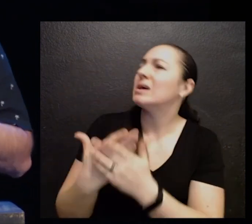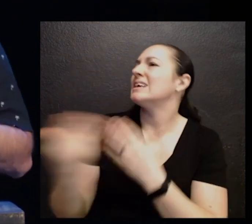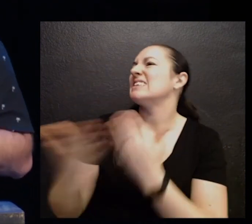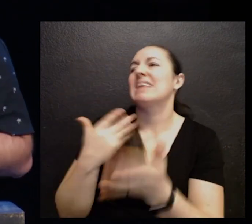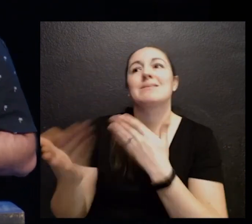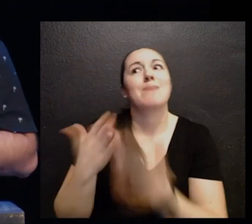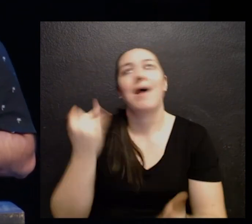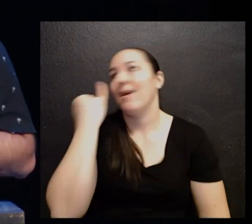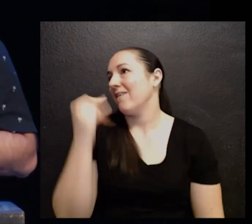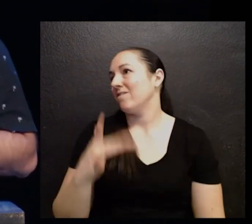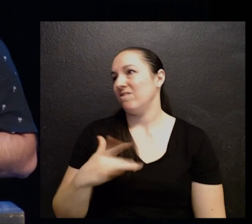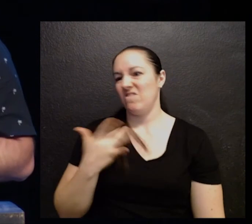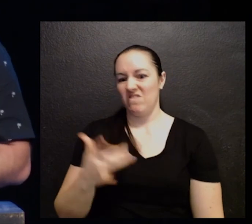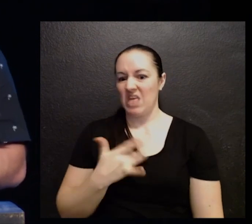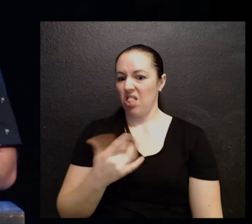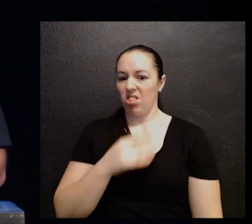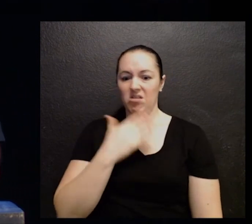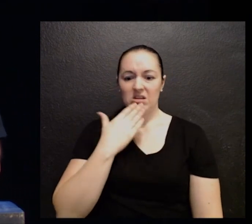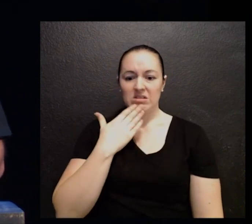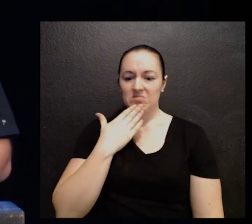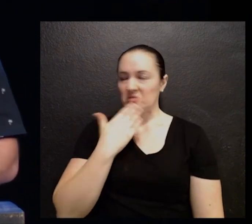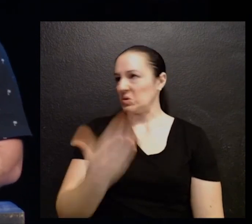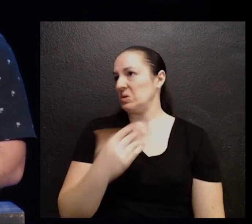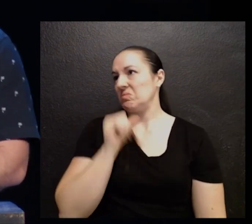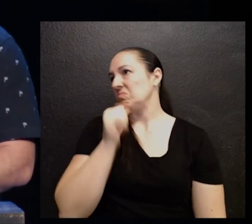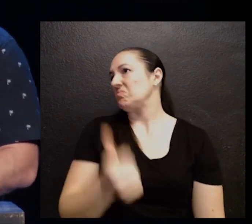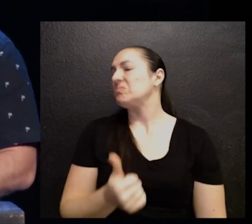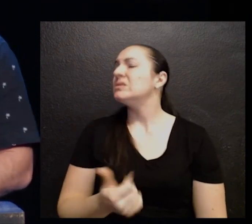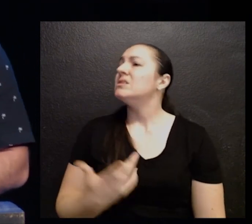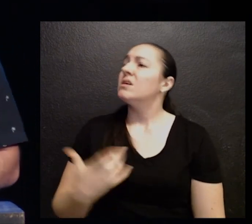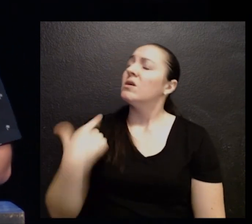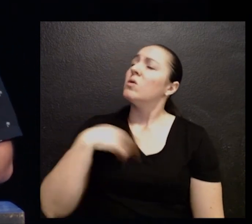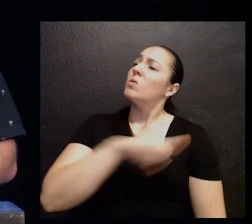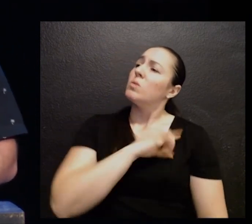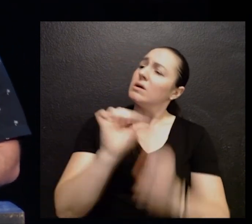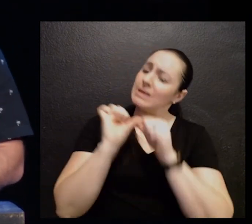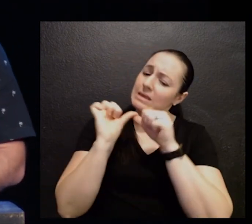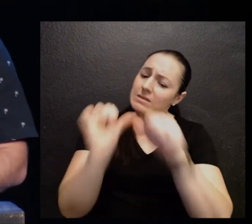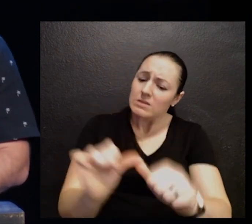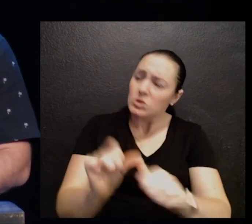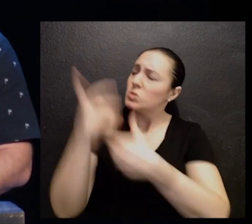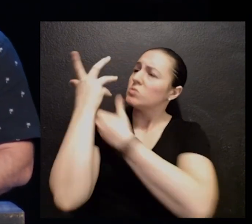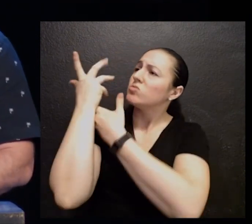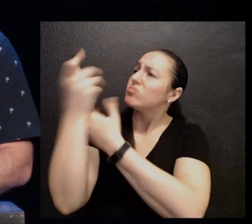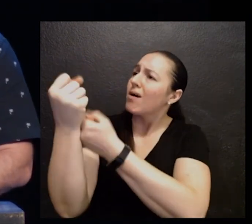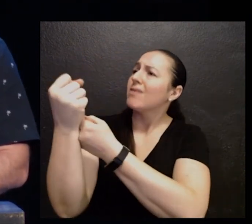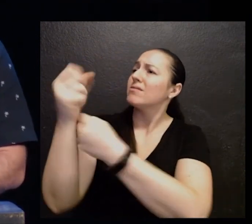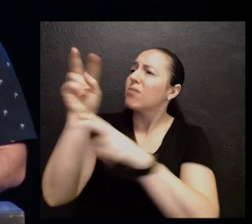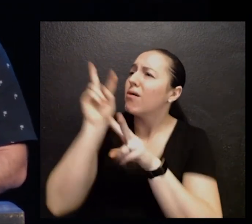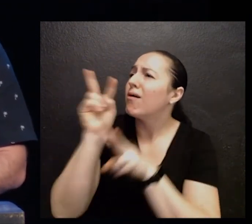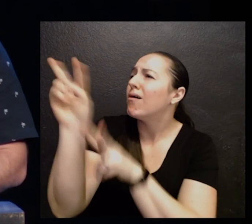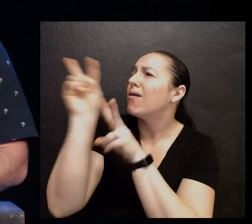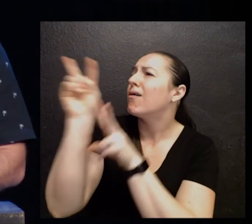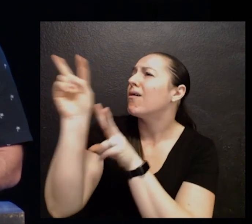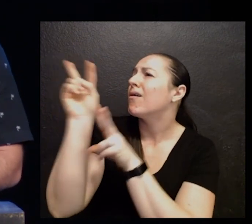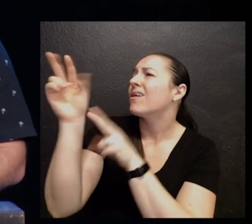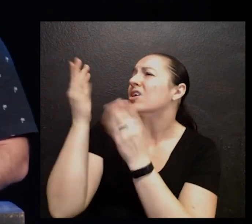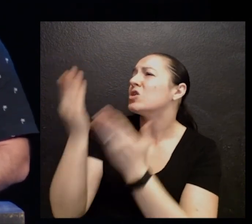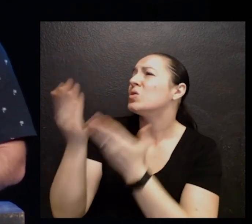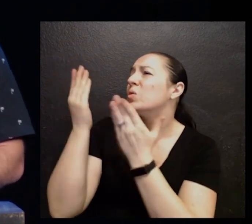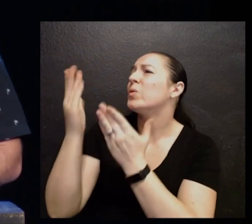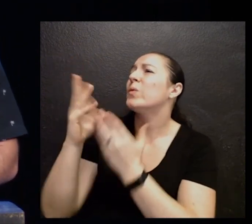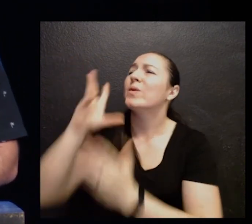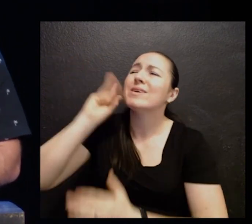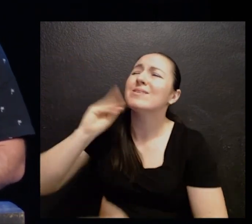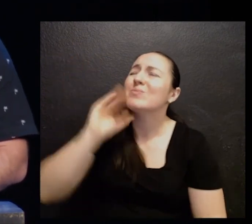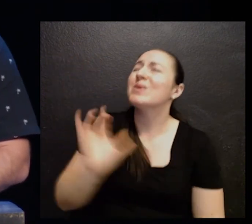feel good. So we will continue to trust you. We will continue to put our eyes on you. We will continue to find our joy